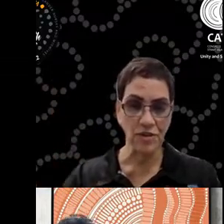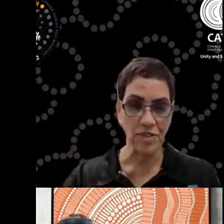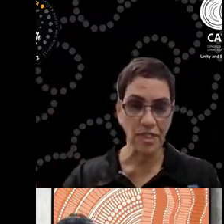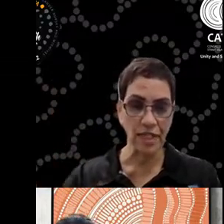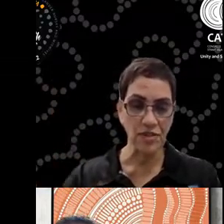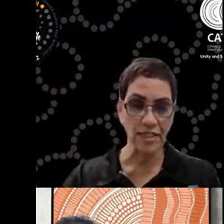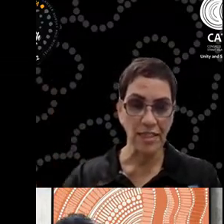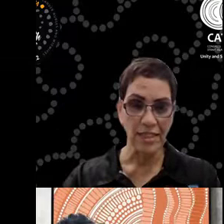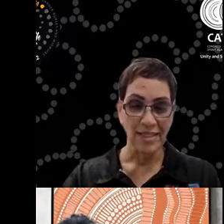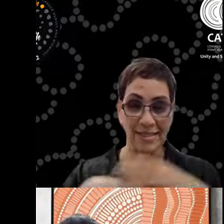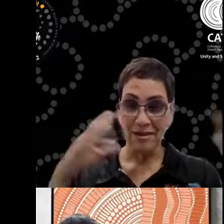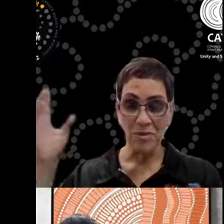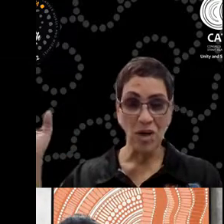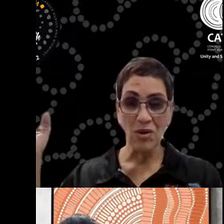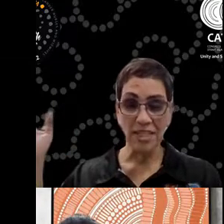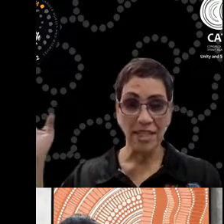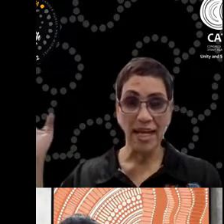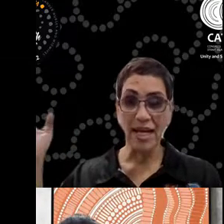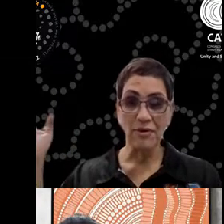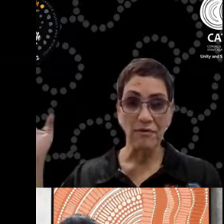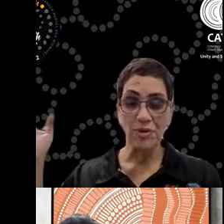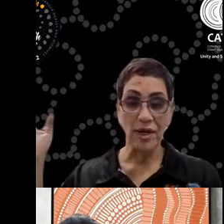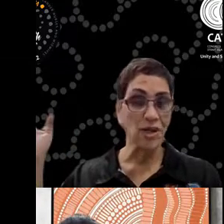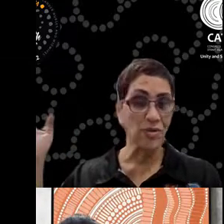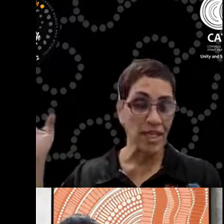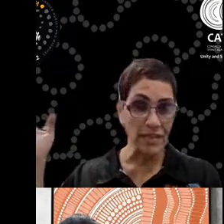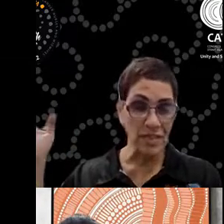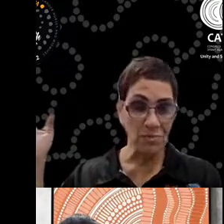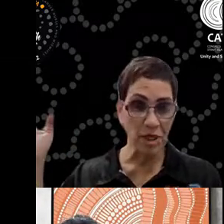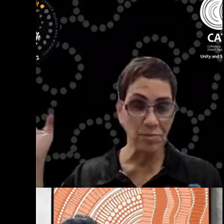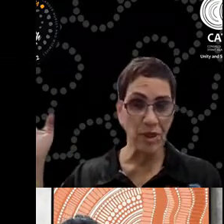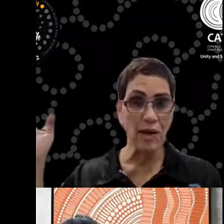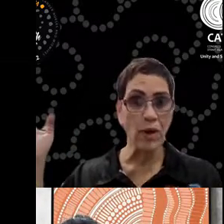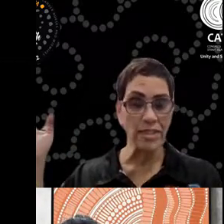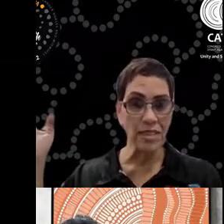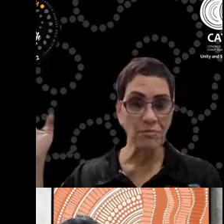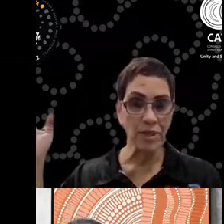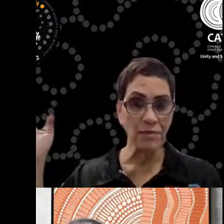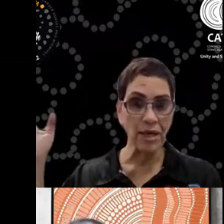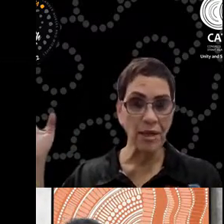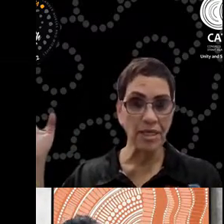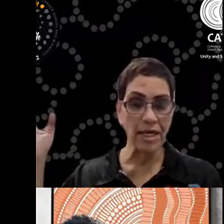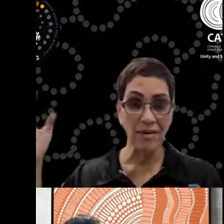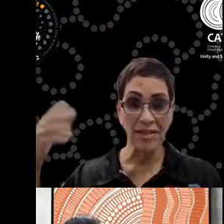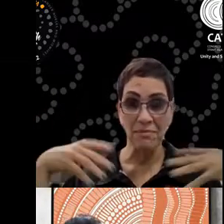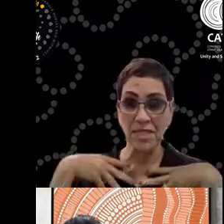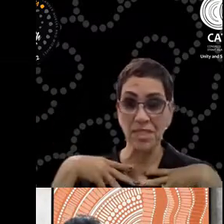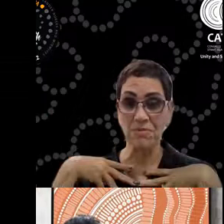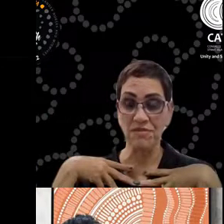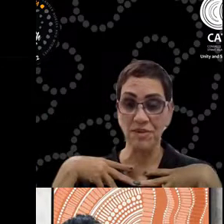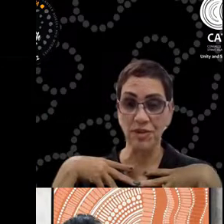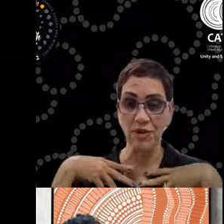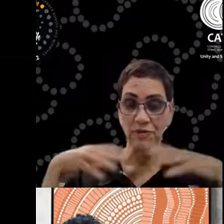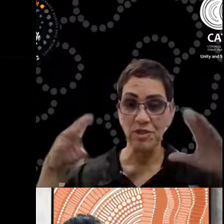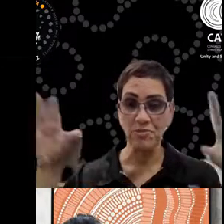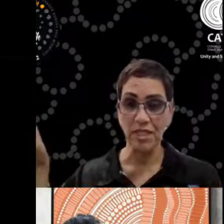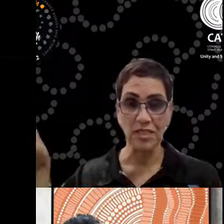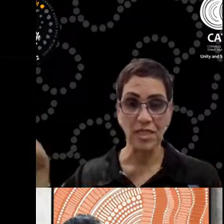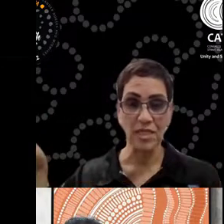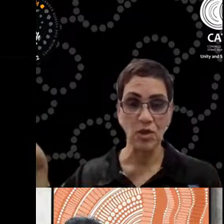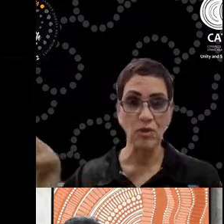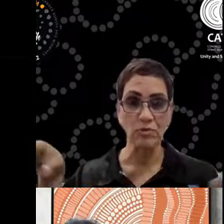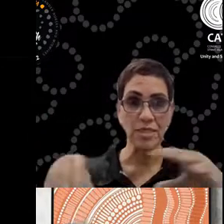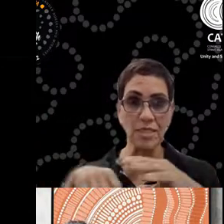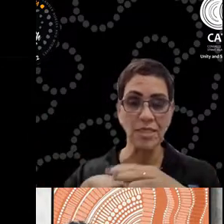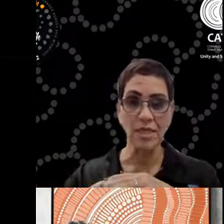health education across the country. I'm told it can cater up to 100,000 people at once, can be in Mullumbimby. That makes me very